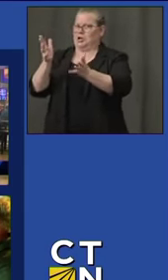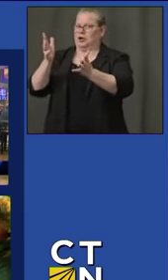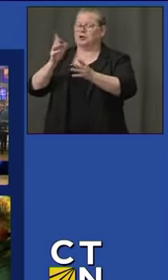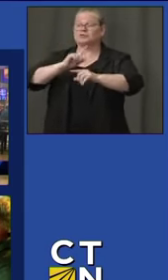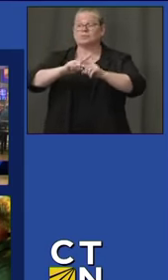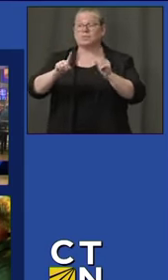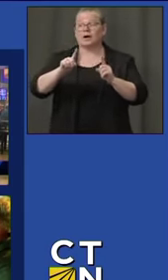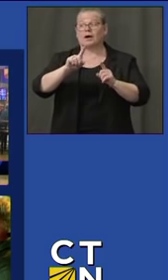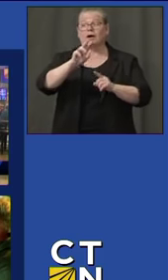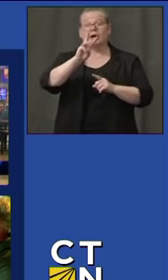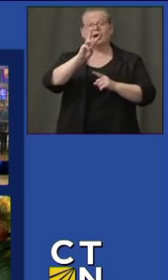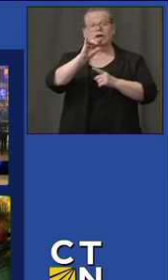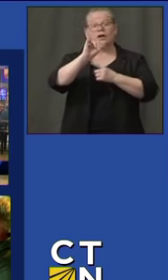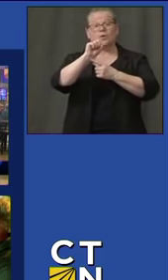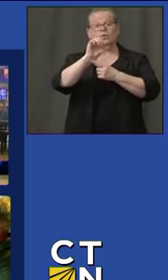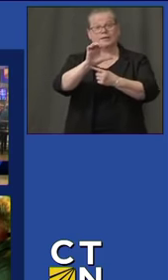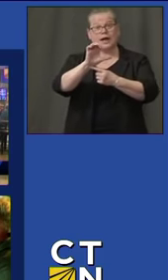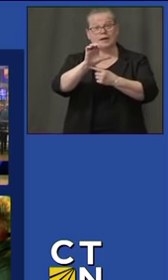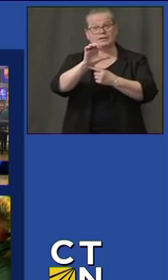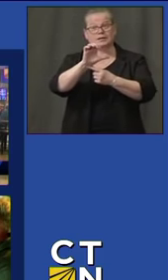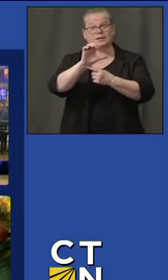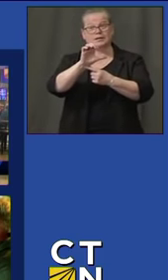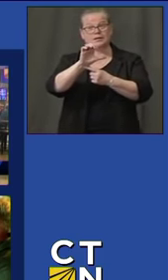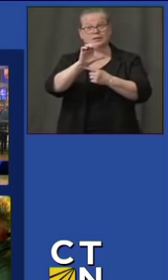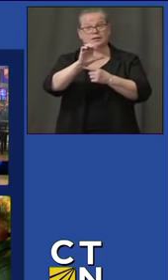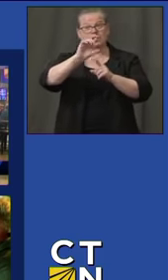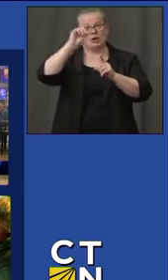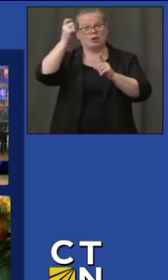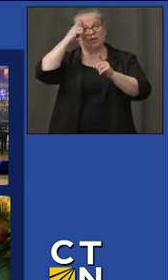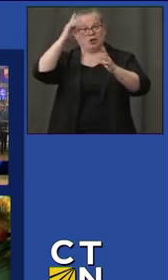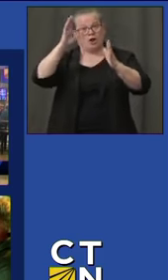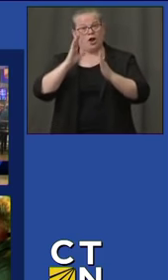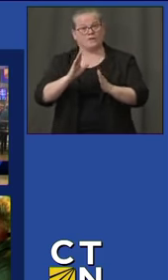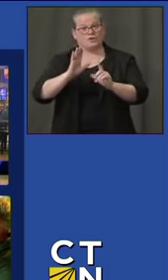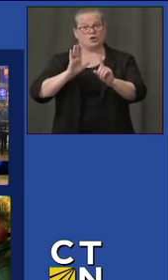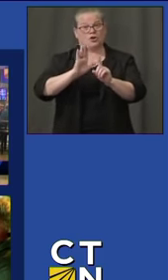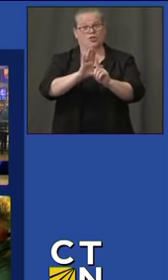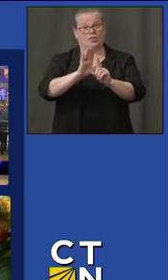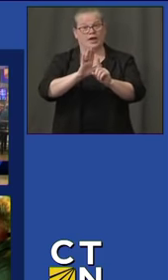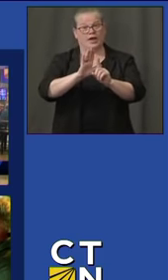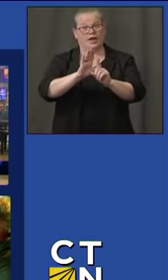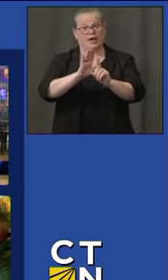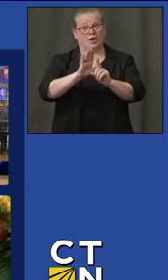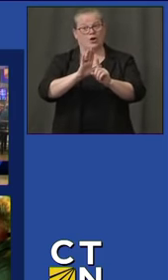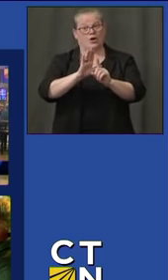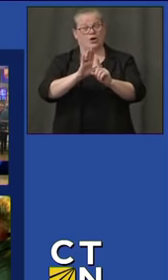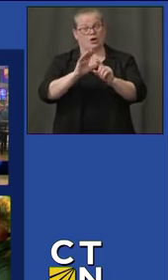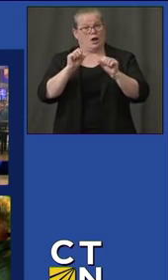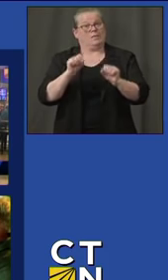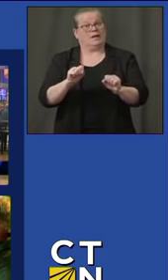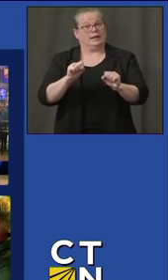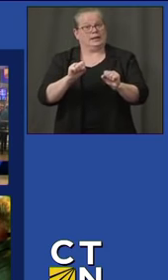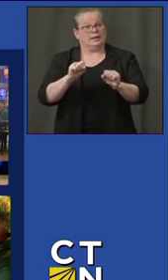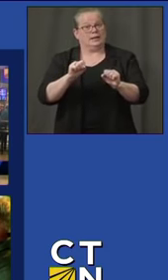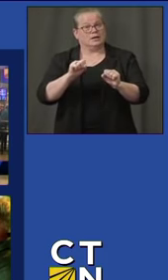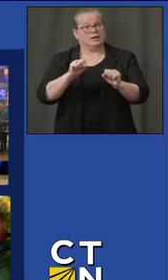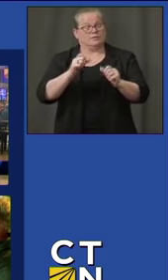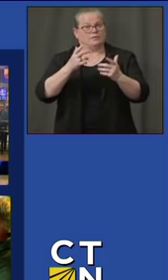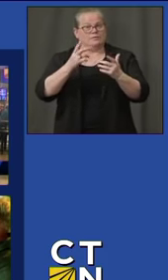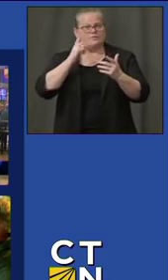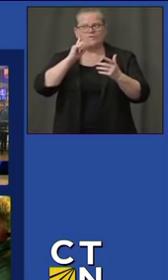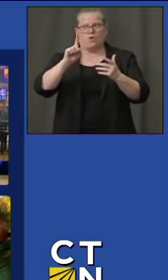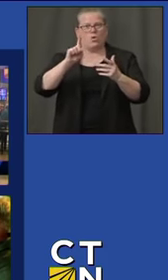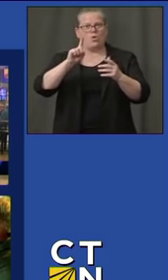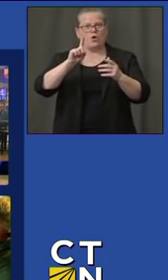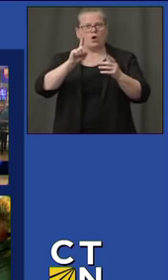ended the governor's right to have any social distancing rules, and all of a sudden the bars turned on like a light switch and